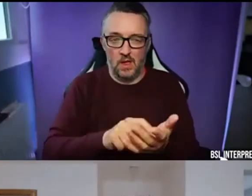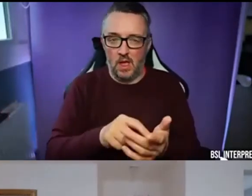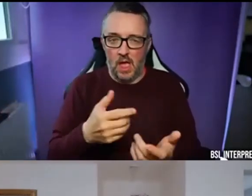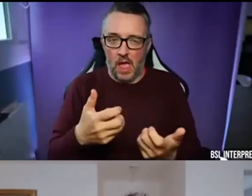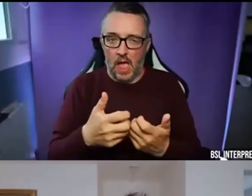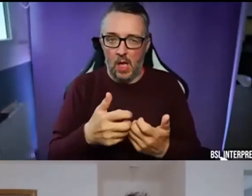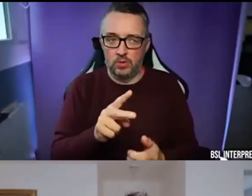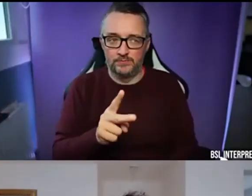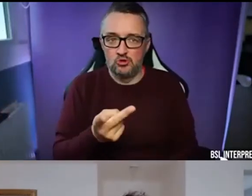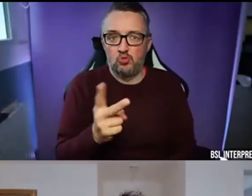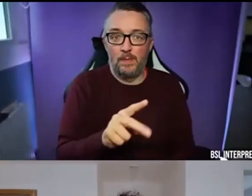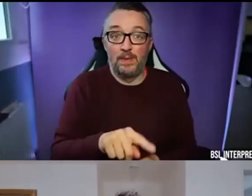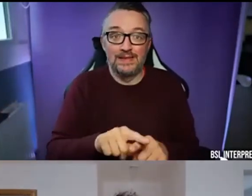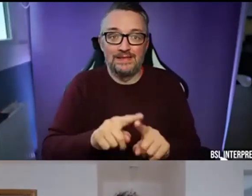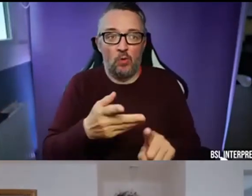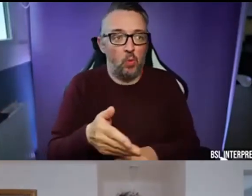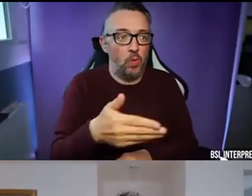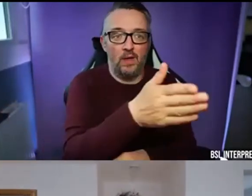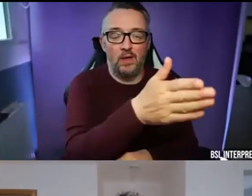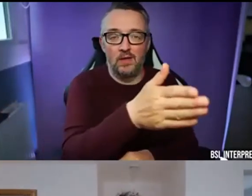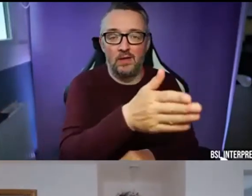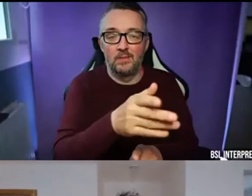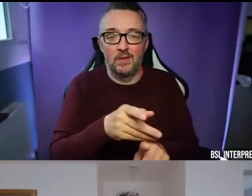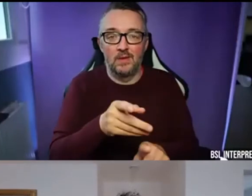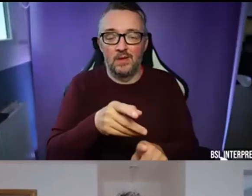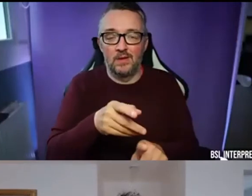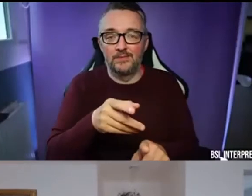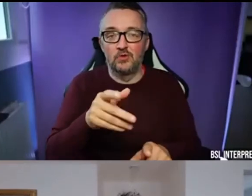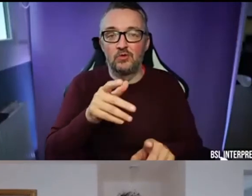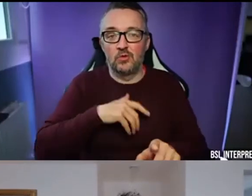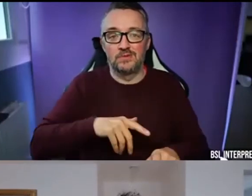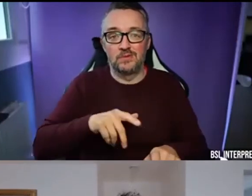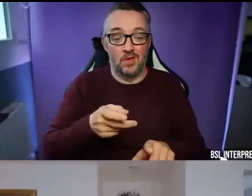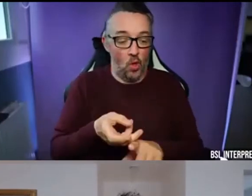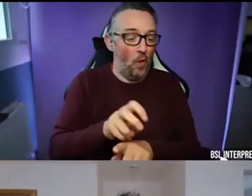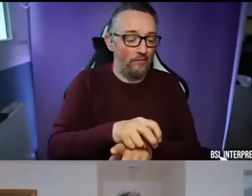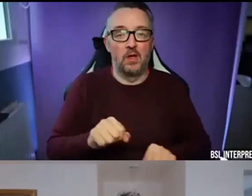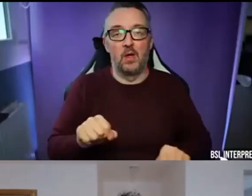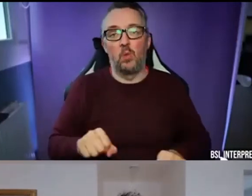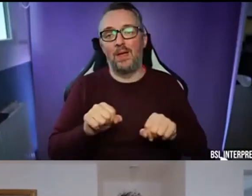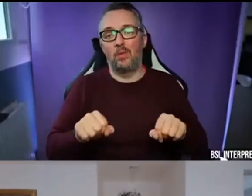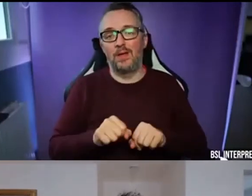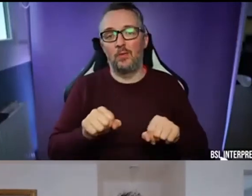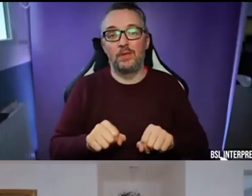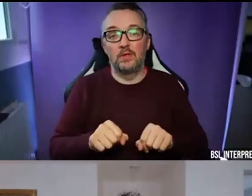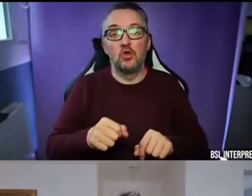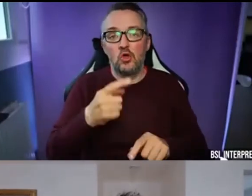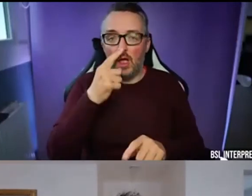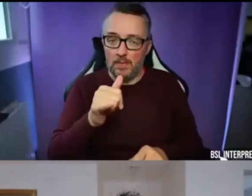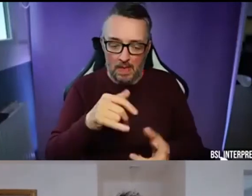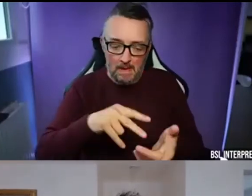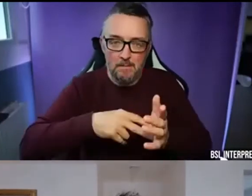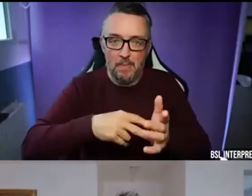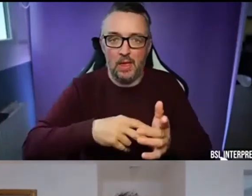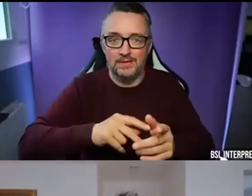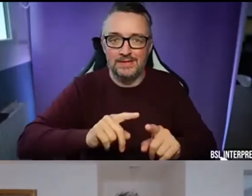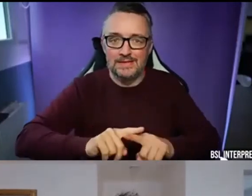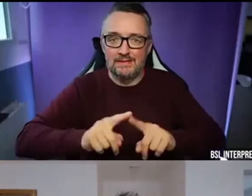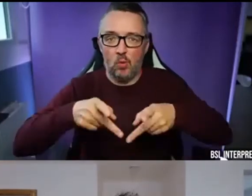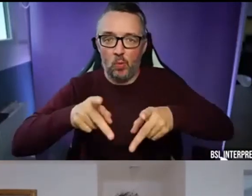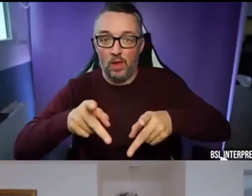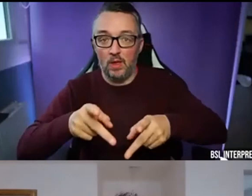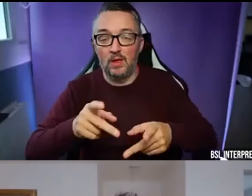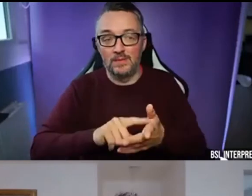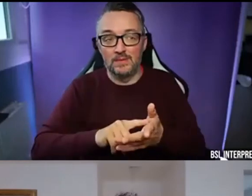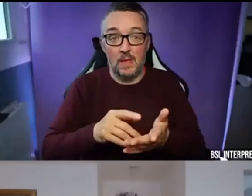actually meet your connection and maybe take out some of those very long connection times, or indeed the possibility of a misconnection, especially